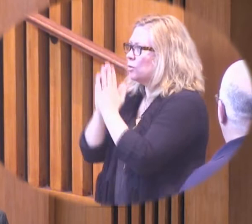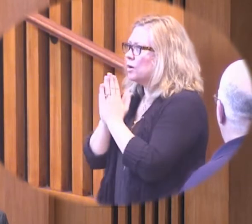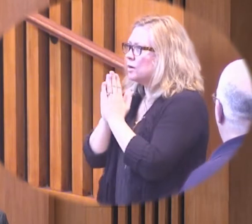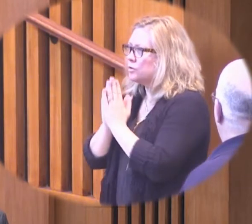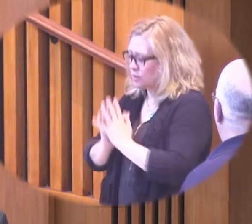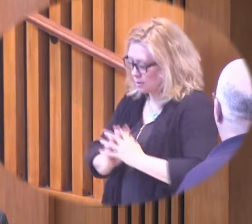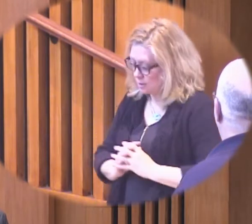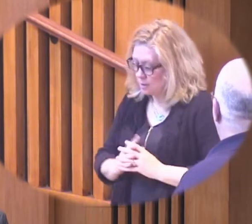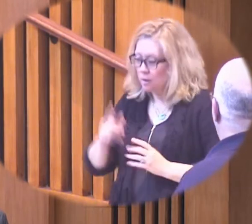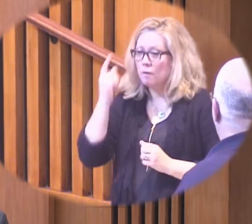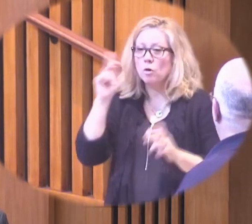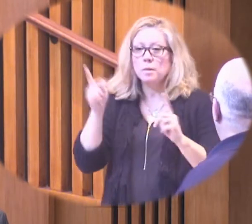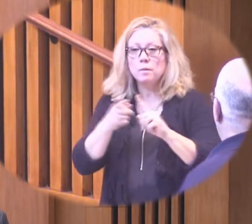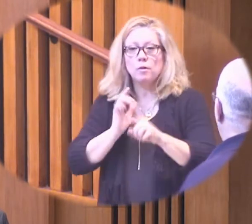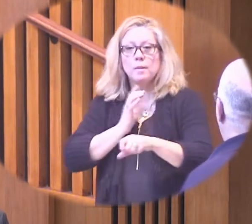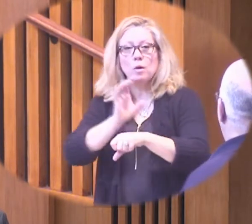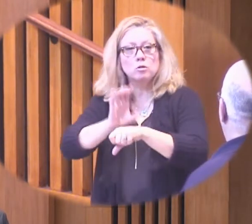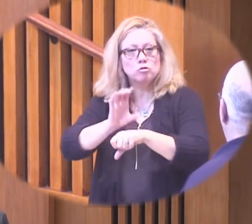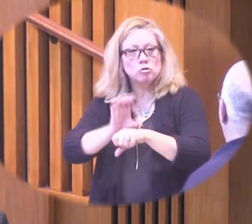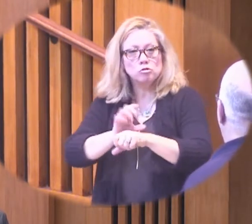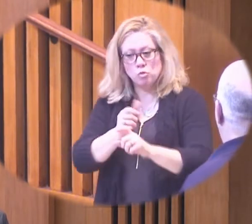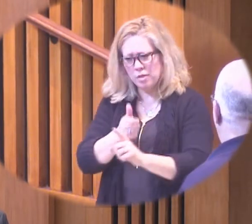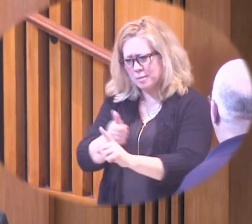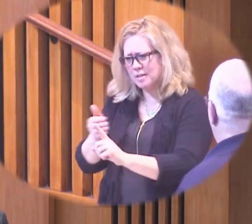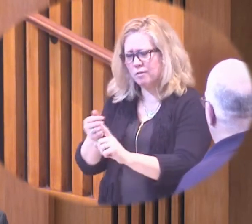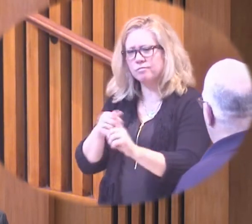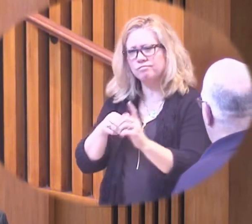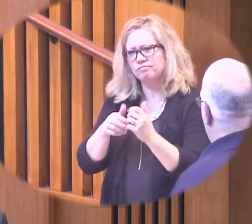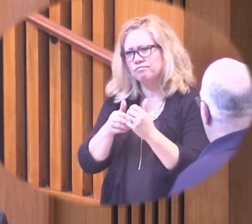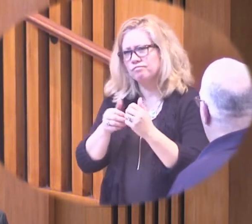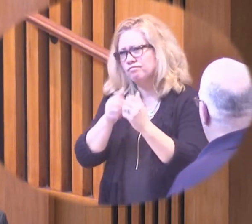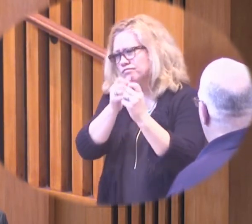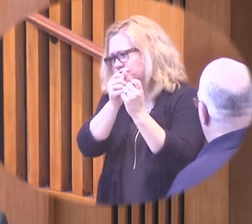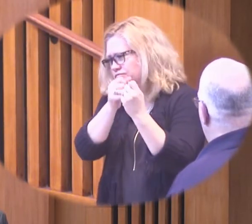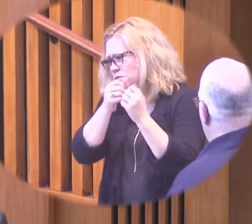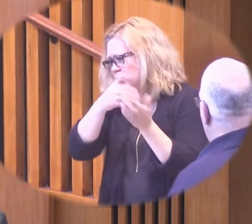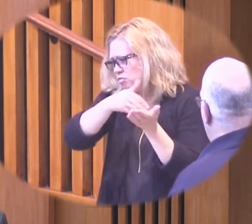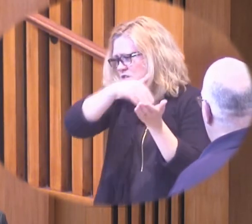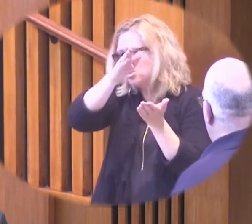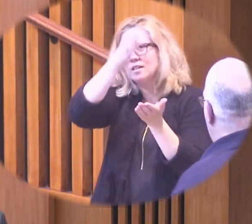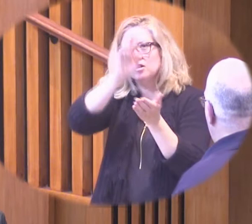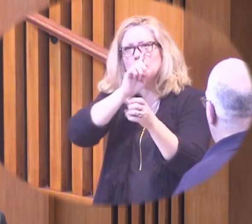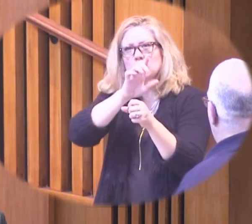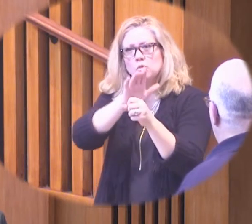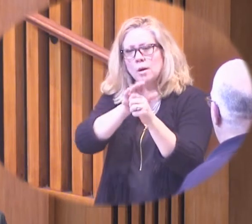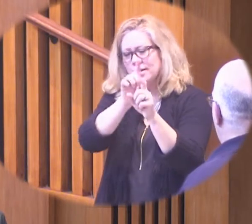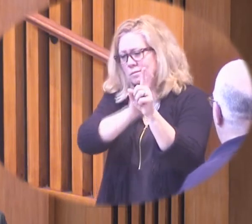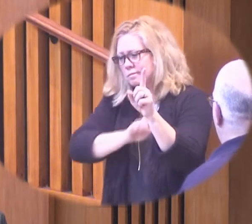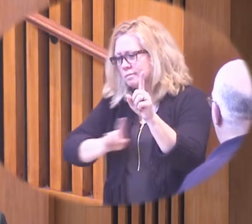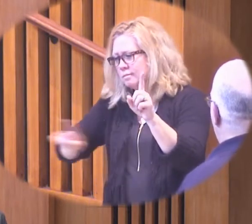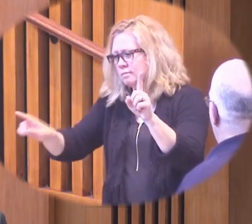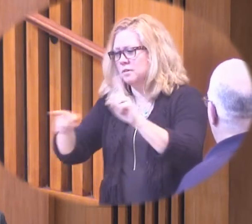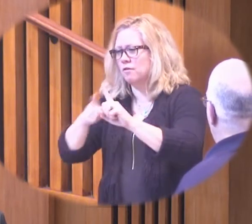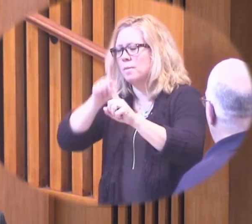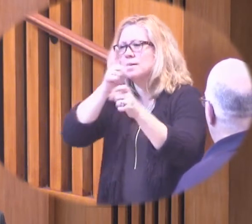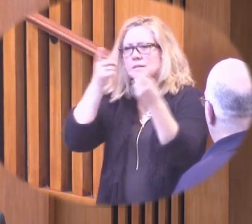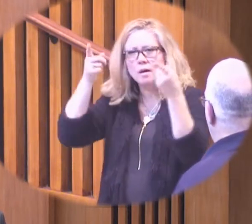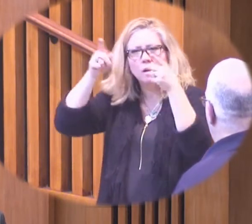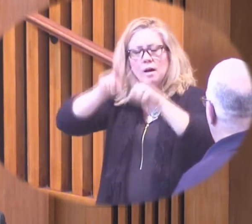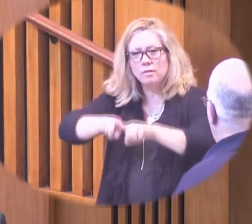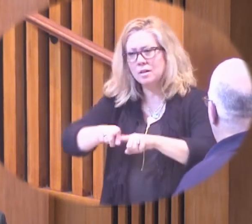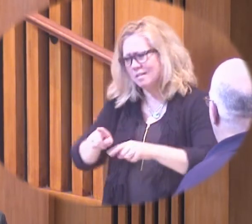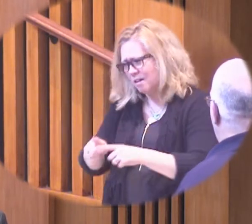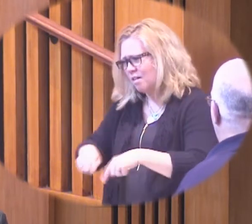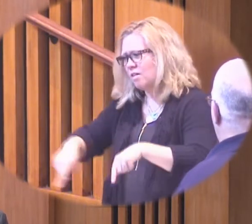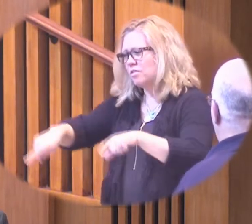in our parish community who have strayed from God's covenant or rejected his promise of life eternal, may they, in